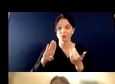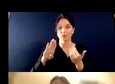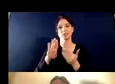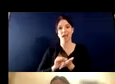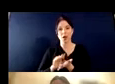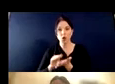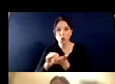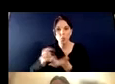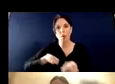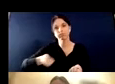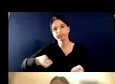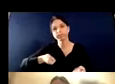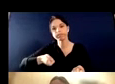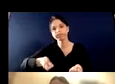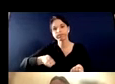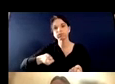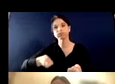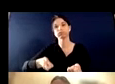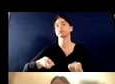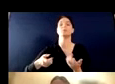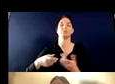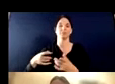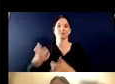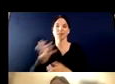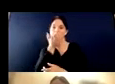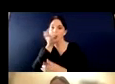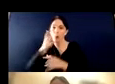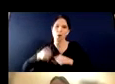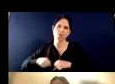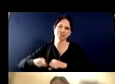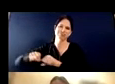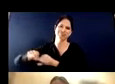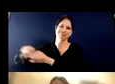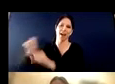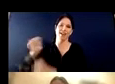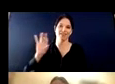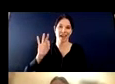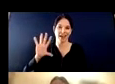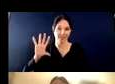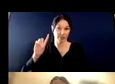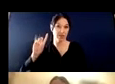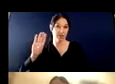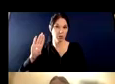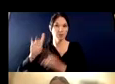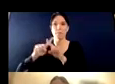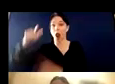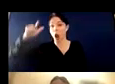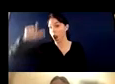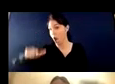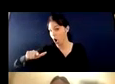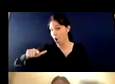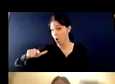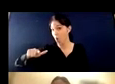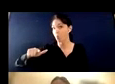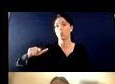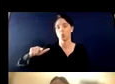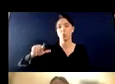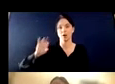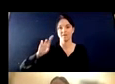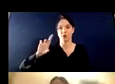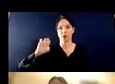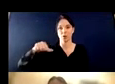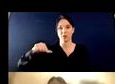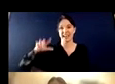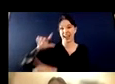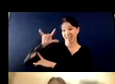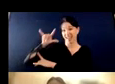lawnmower is a very loud 95 decibel low frequency sound. and an airplane or a rock band is considered